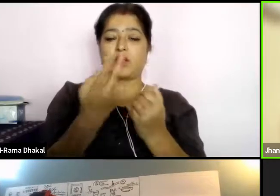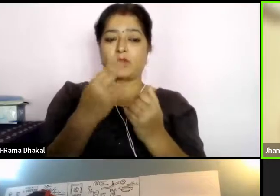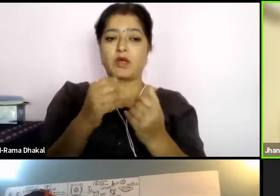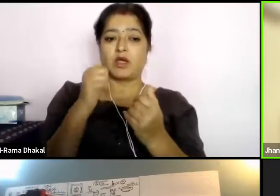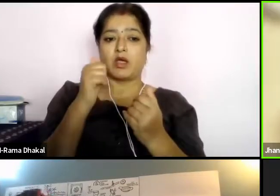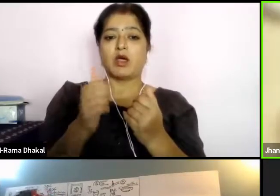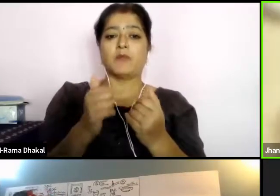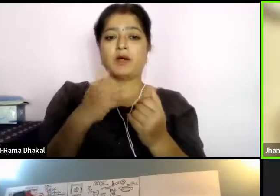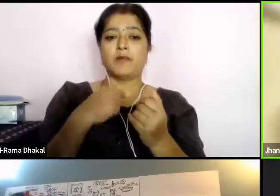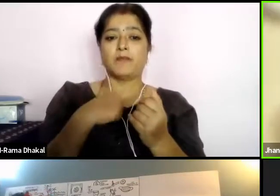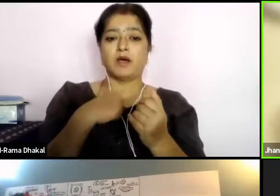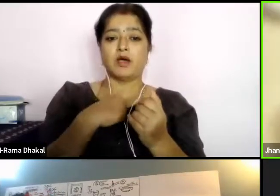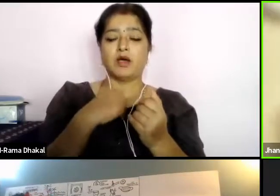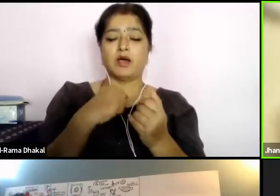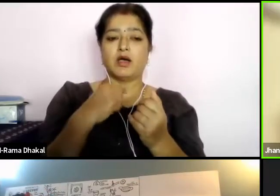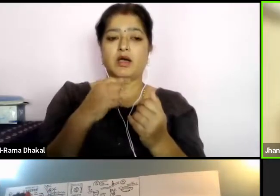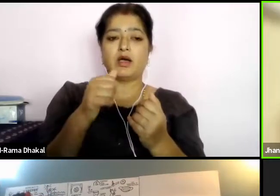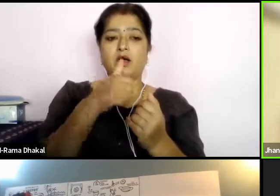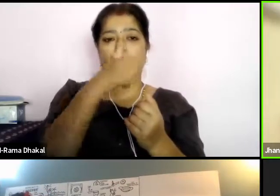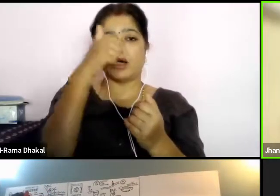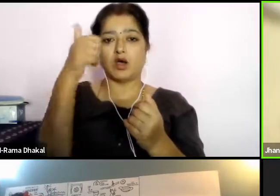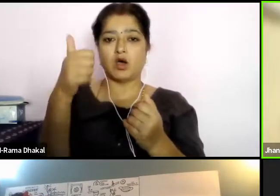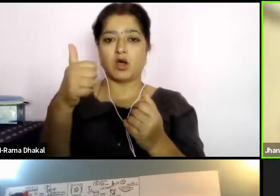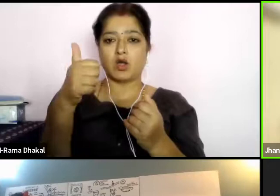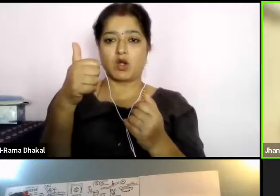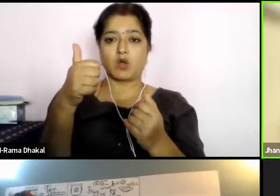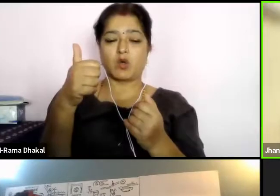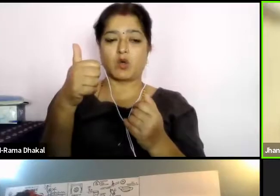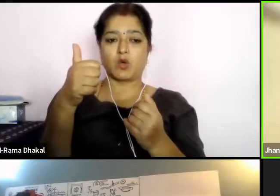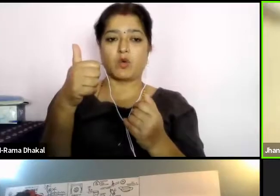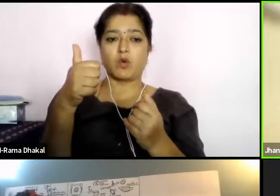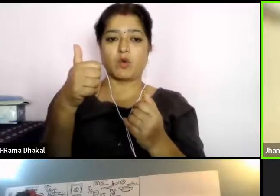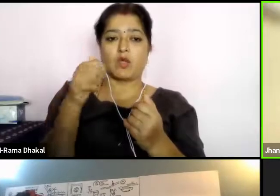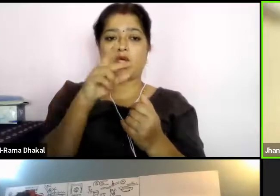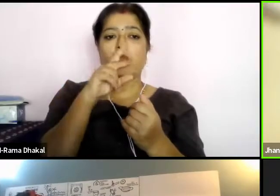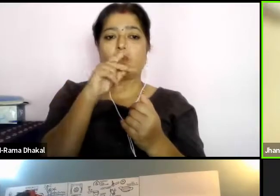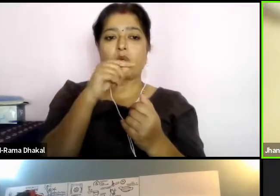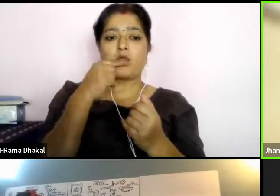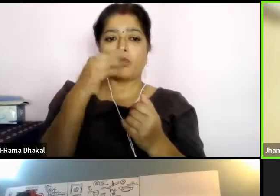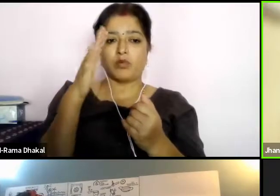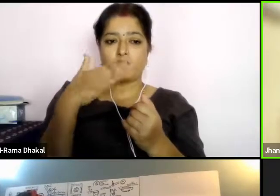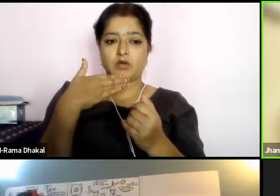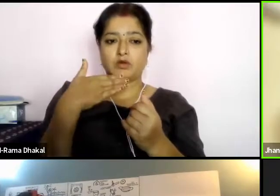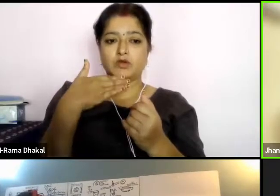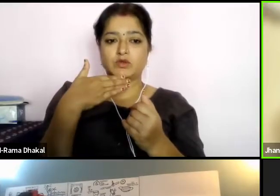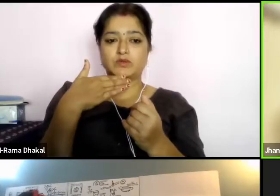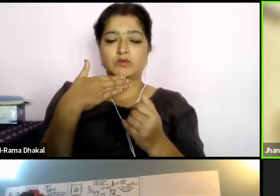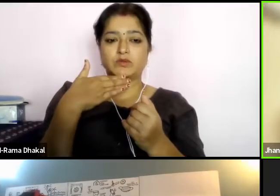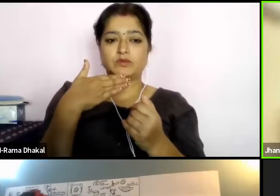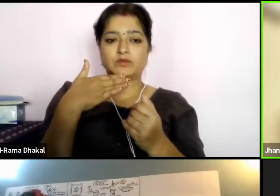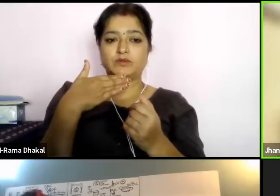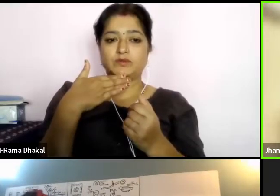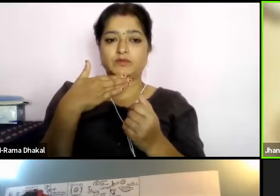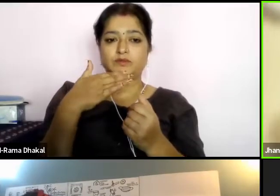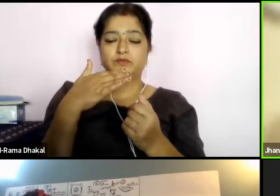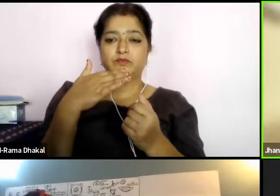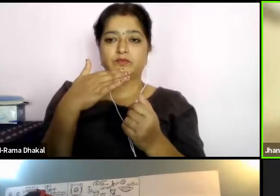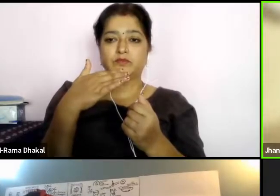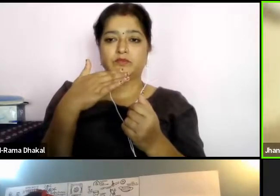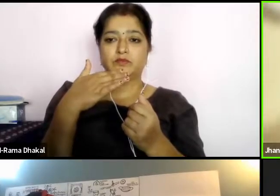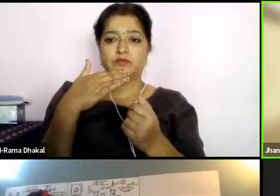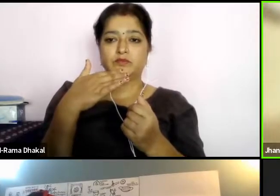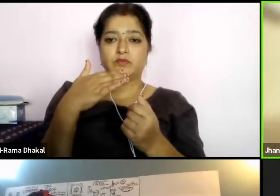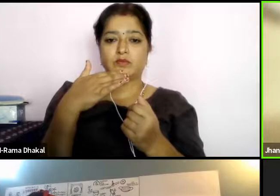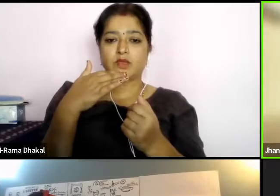Yui Stephanie Lamma is a holder of a master's degree in natural resource and environmental management from the University of